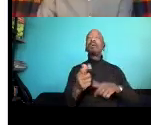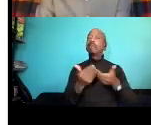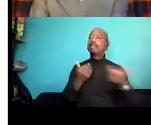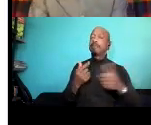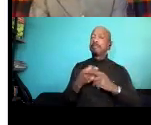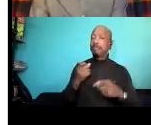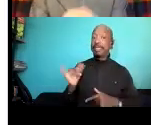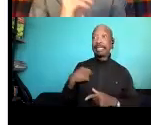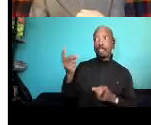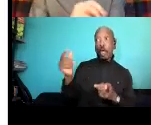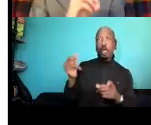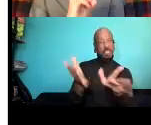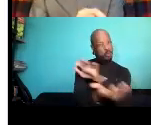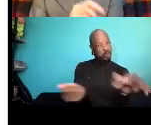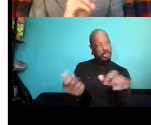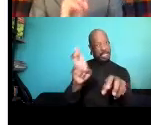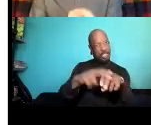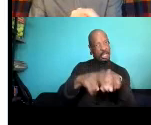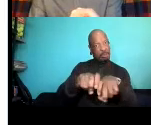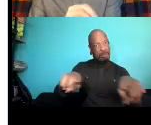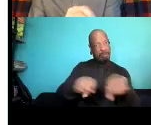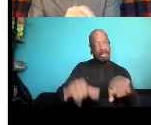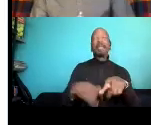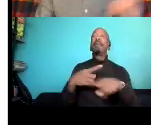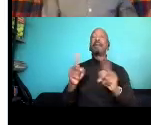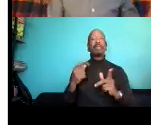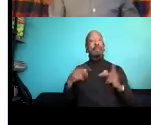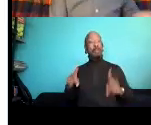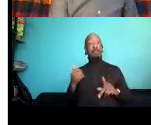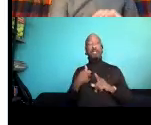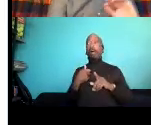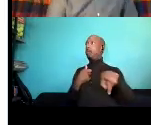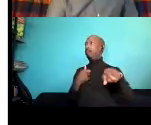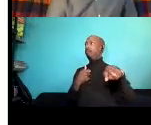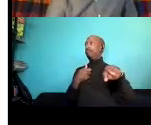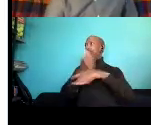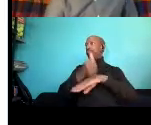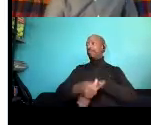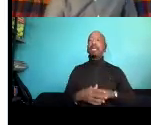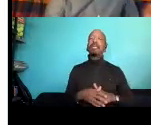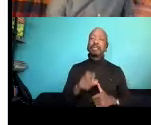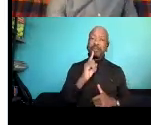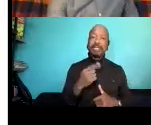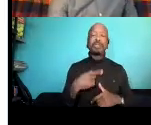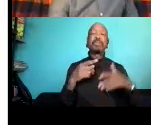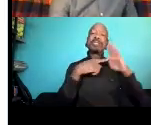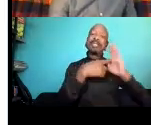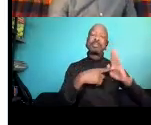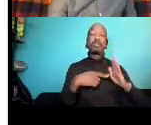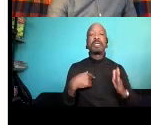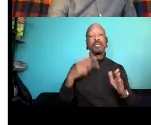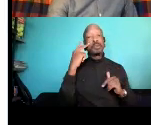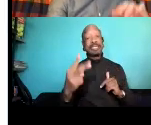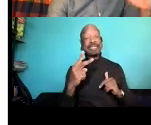dog. And there are a lot of formalities that companies are advised to adhere to in order to demonstrate that you do view the company as